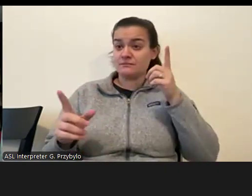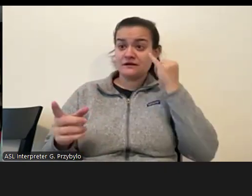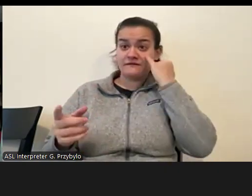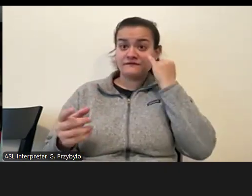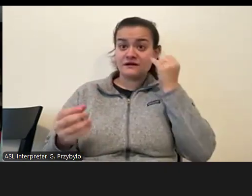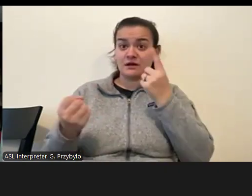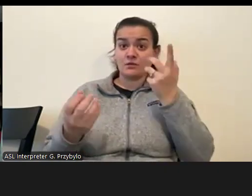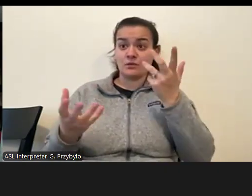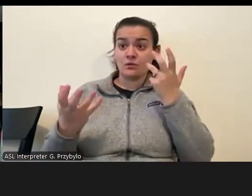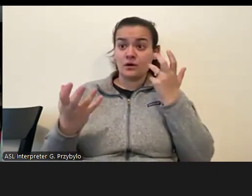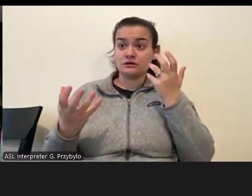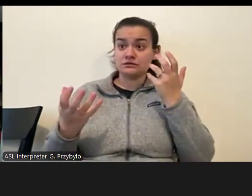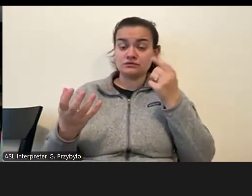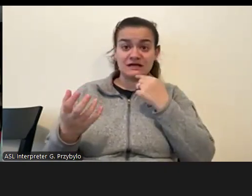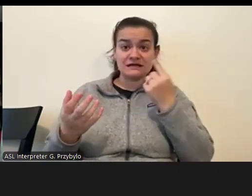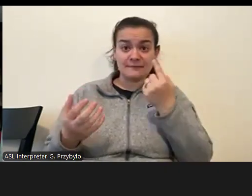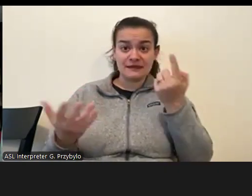working?